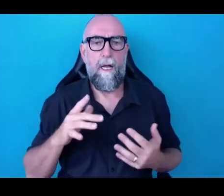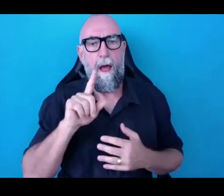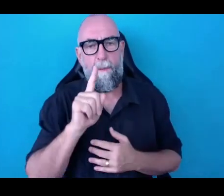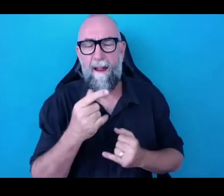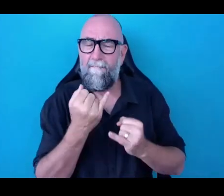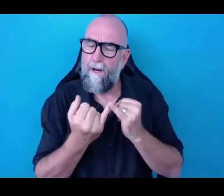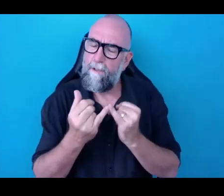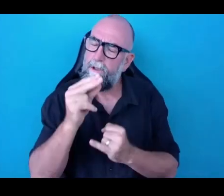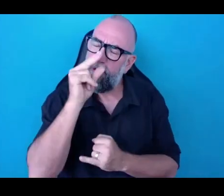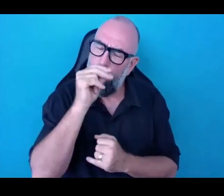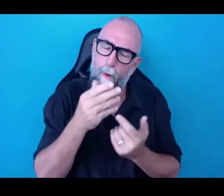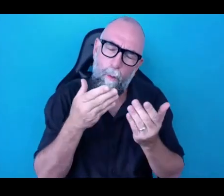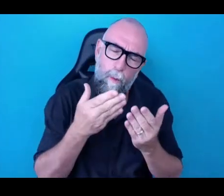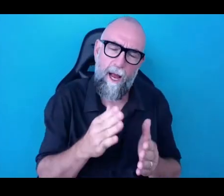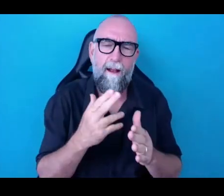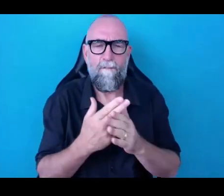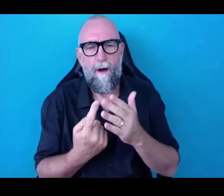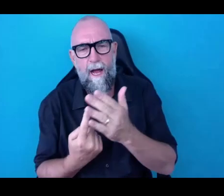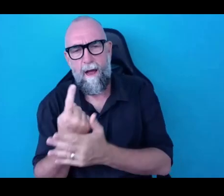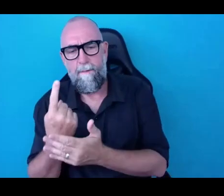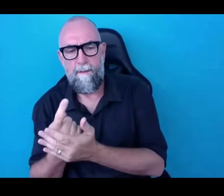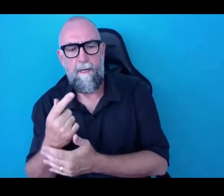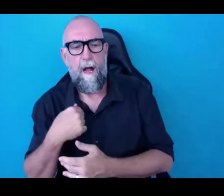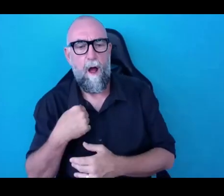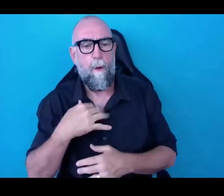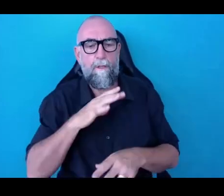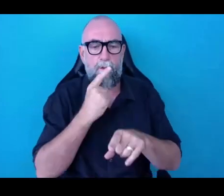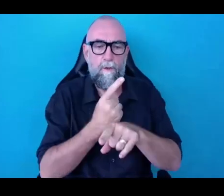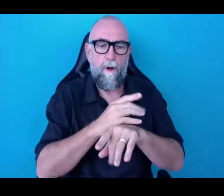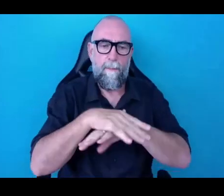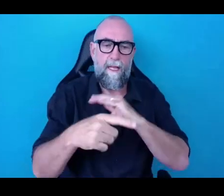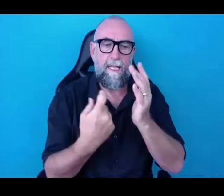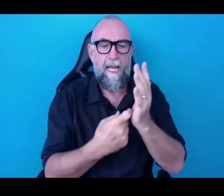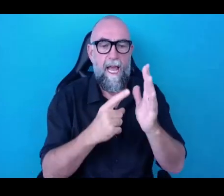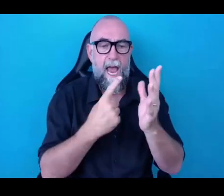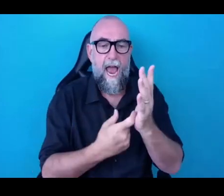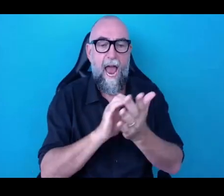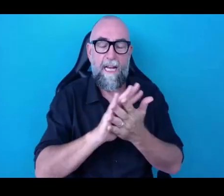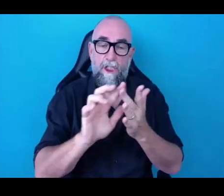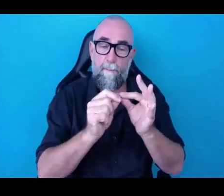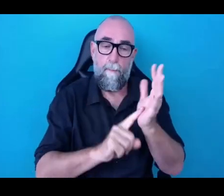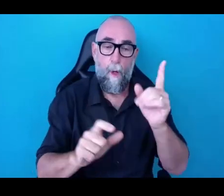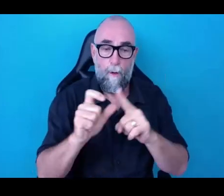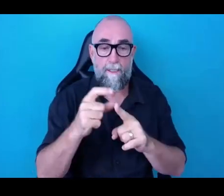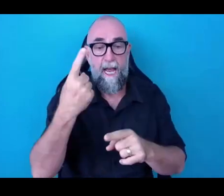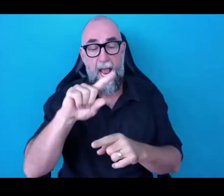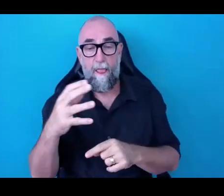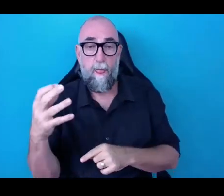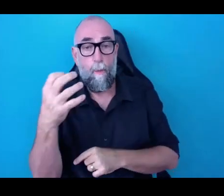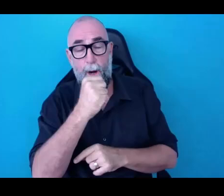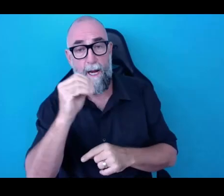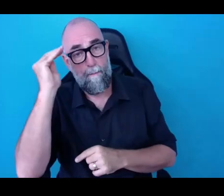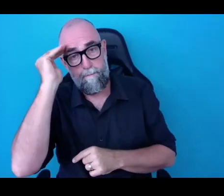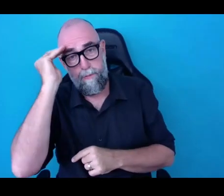like the Archibald and Wynne Prize. The Wynne Prize for Landscape for the past 10 years has nearly been 50%